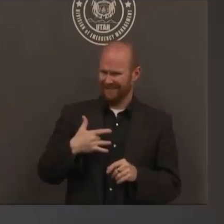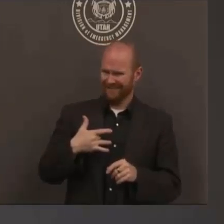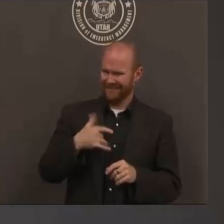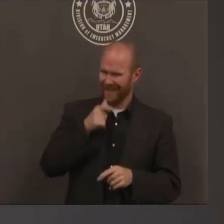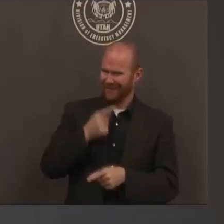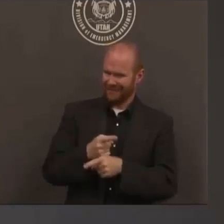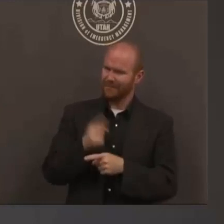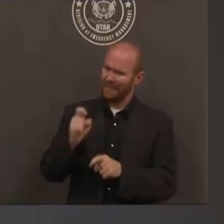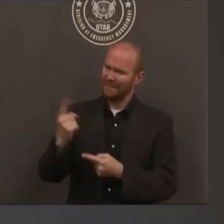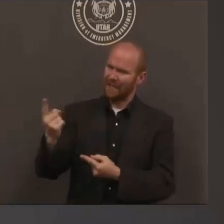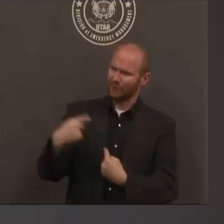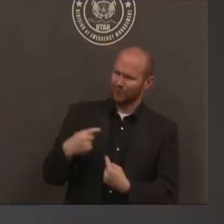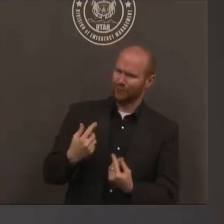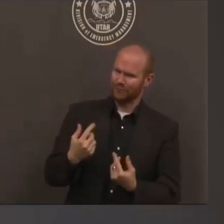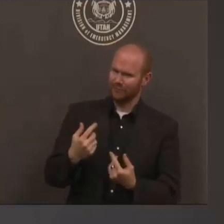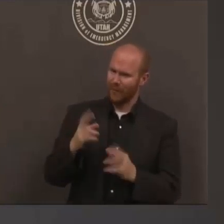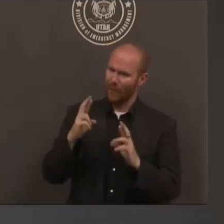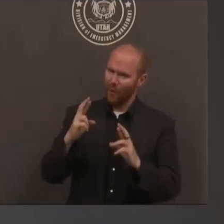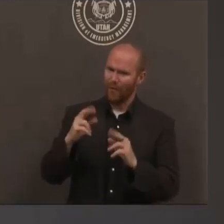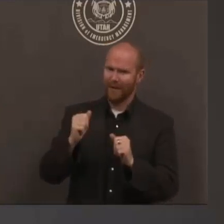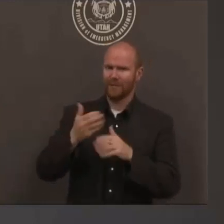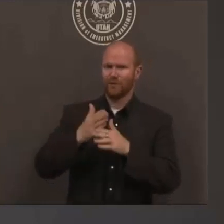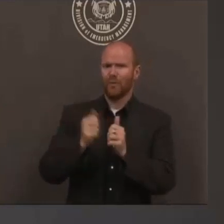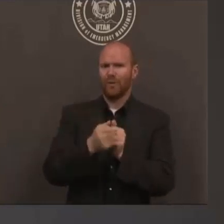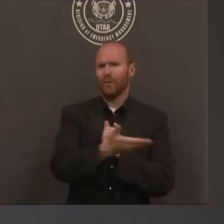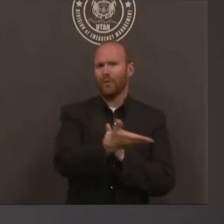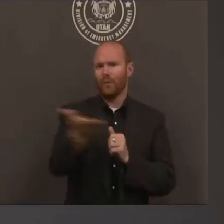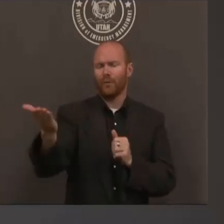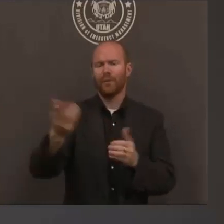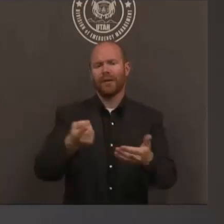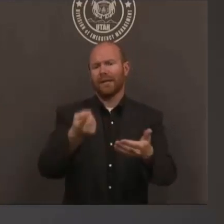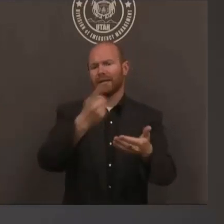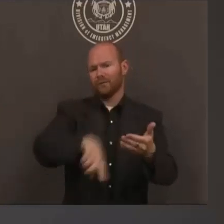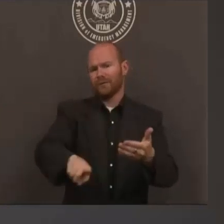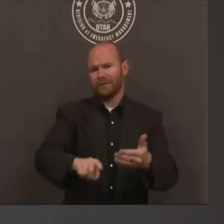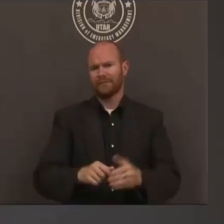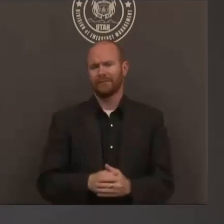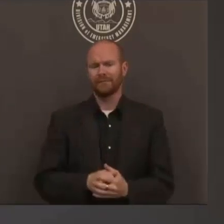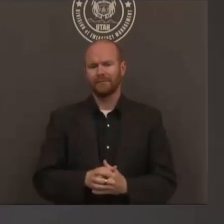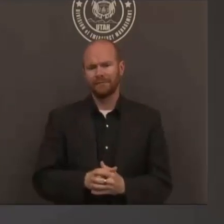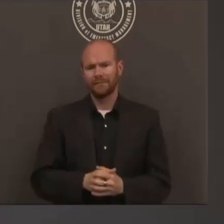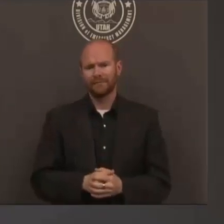pursuing that, and we hope to have answers to share with the public sometime next week.